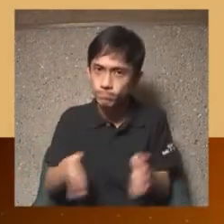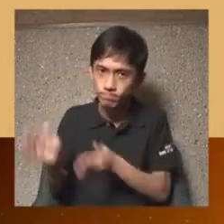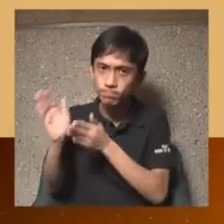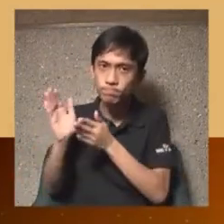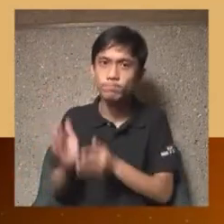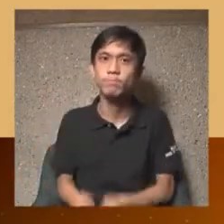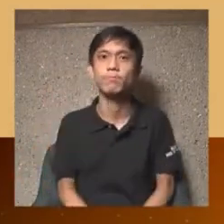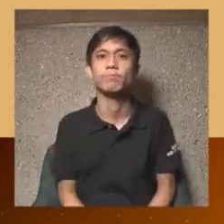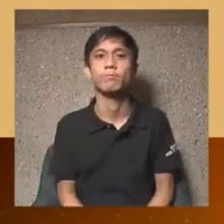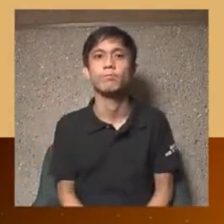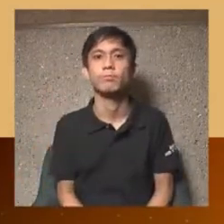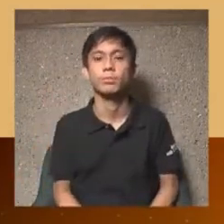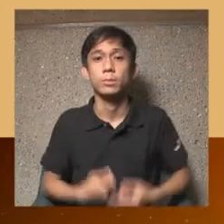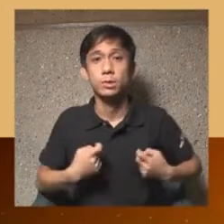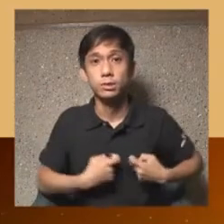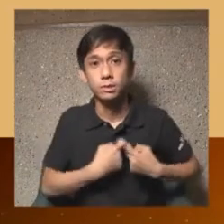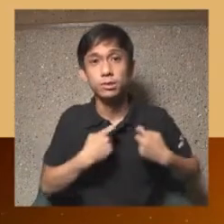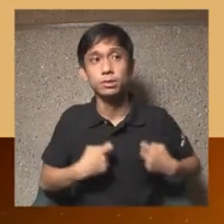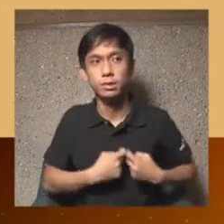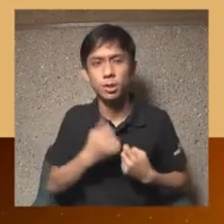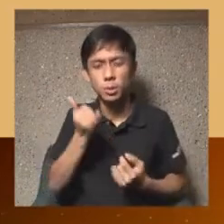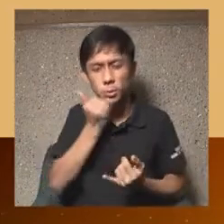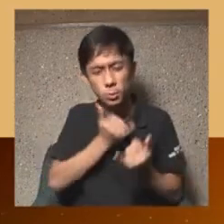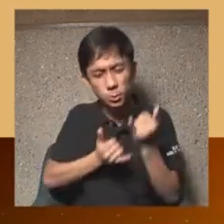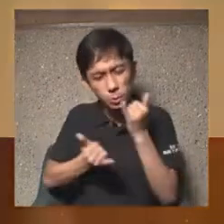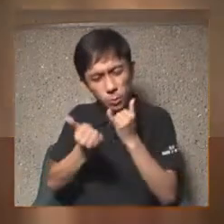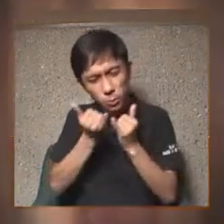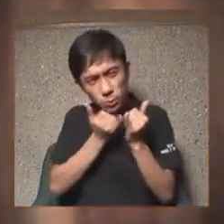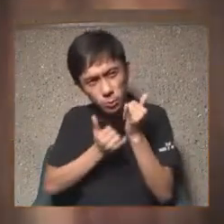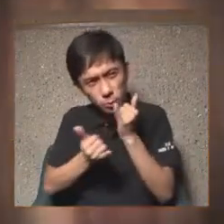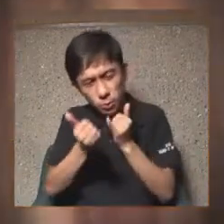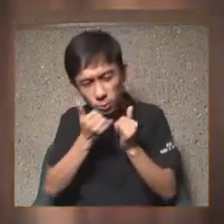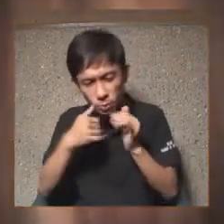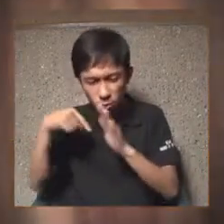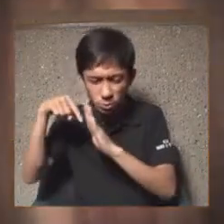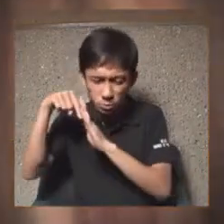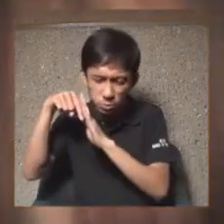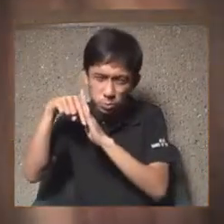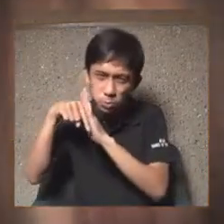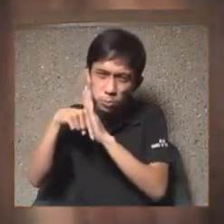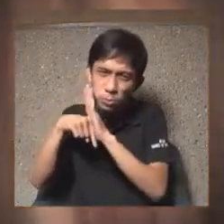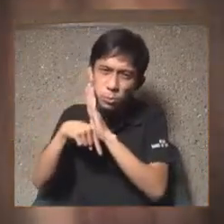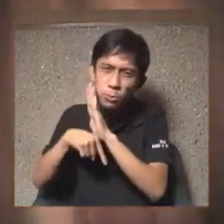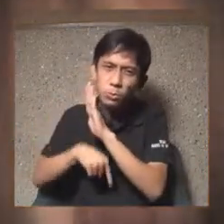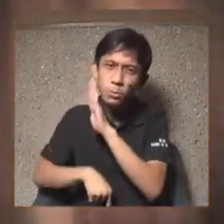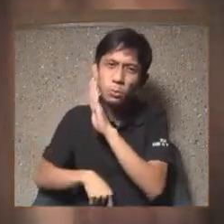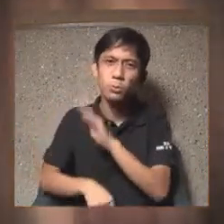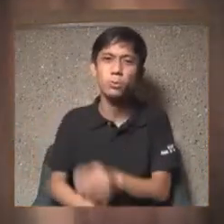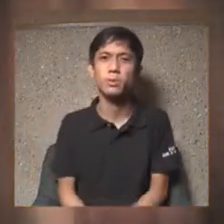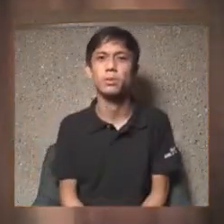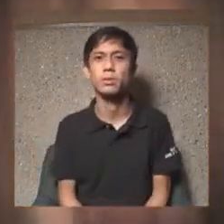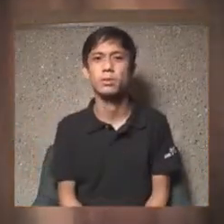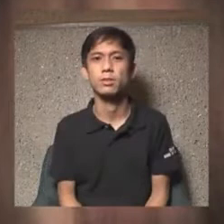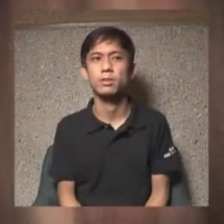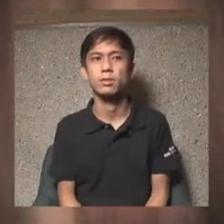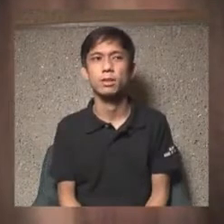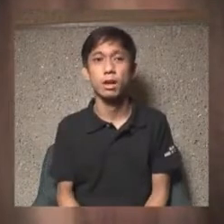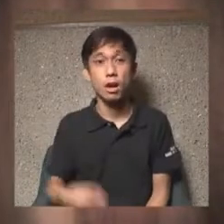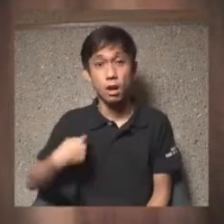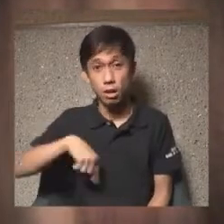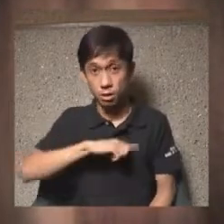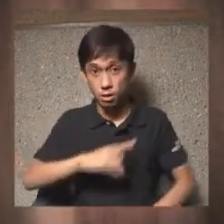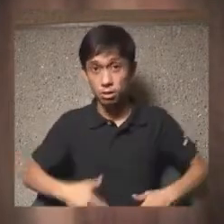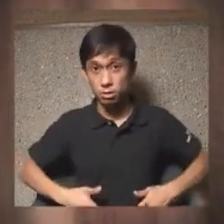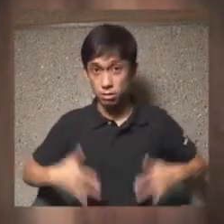wrongdoing, it's so deeply ingrained in us, in our lifestyle, that God has to do some spiritual